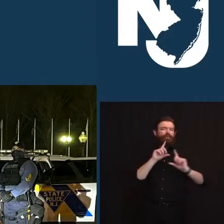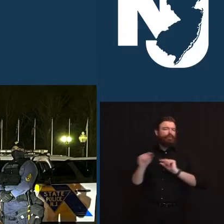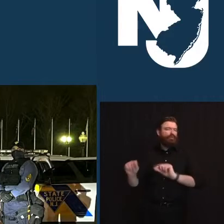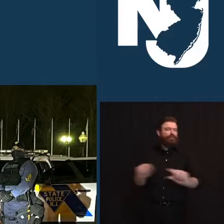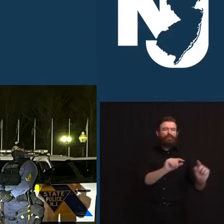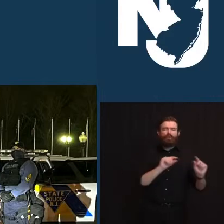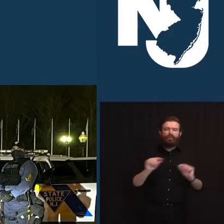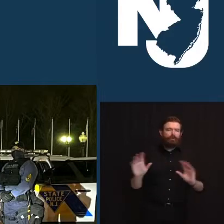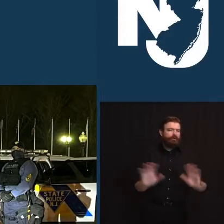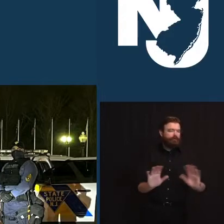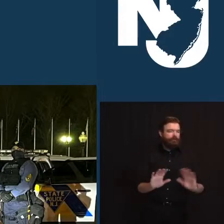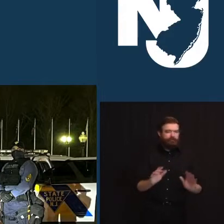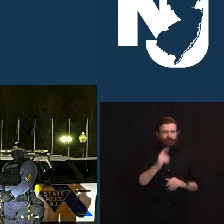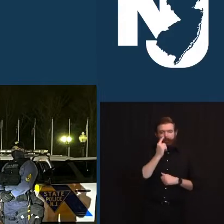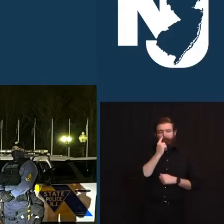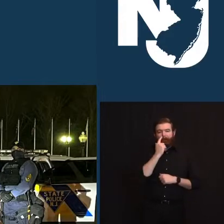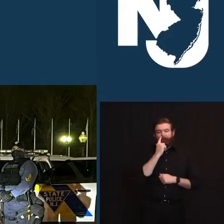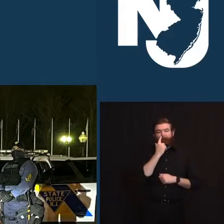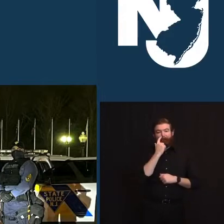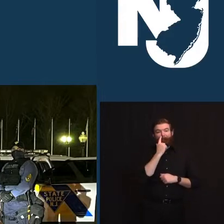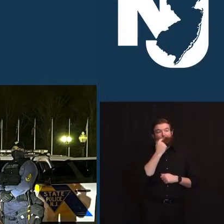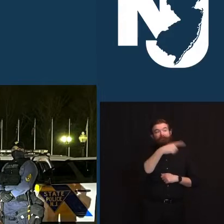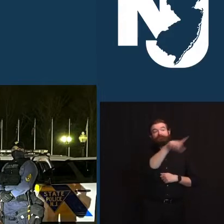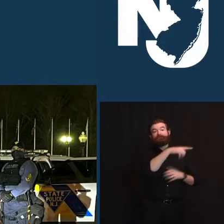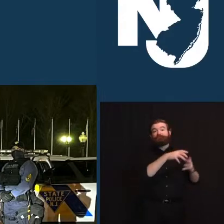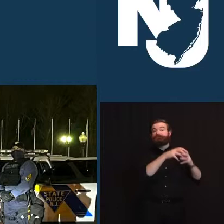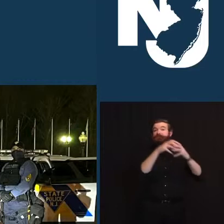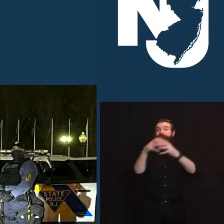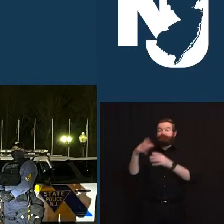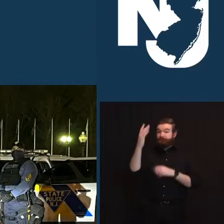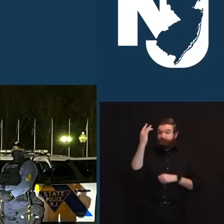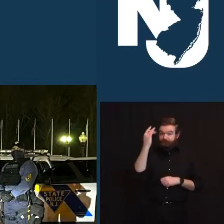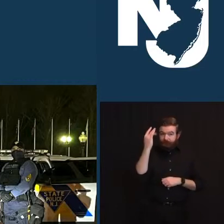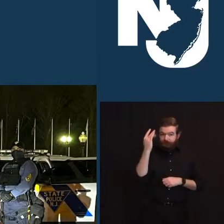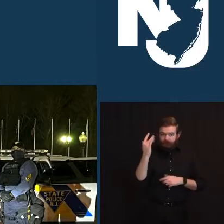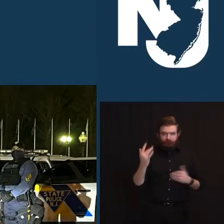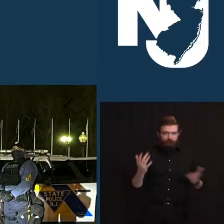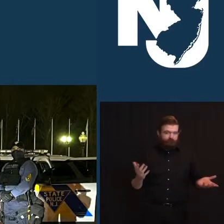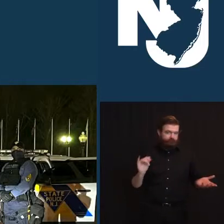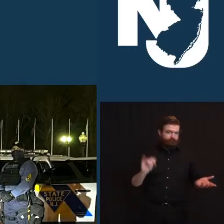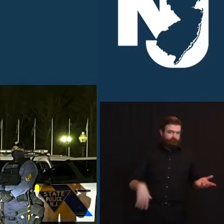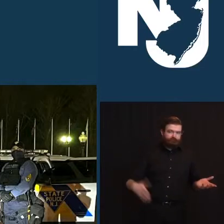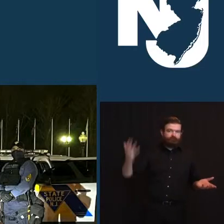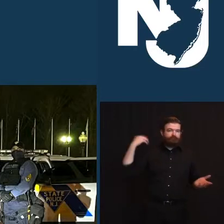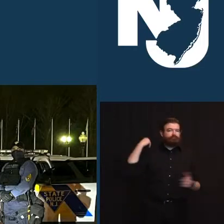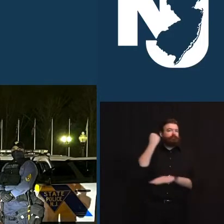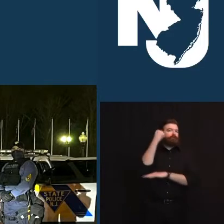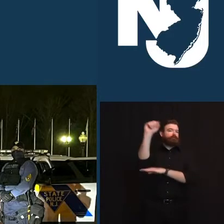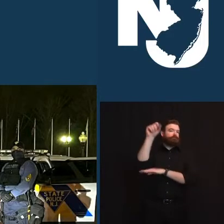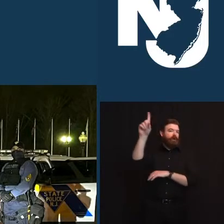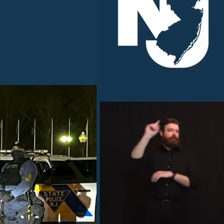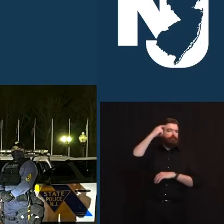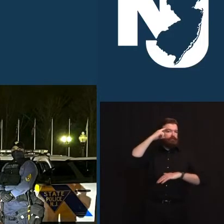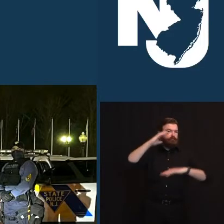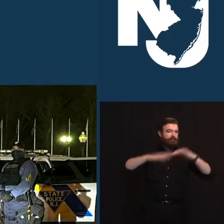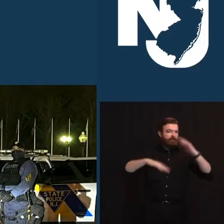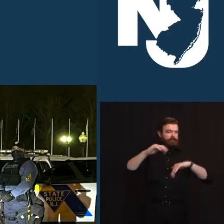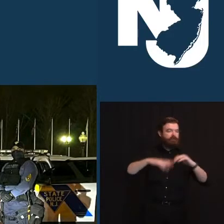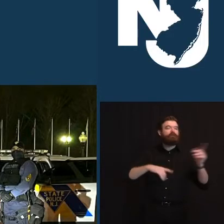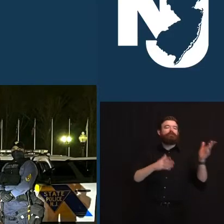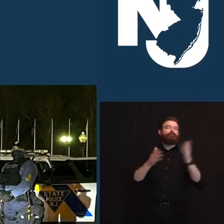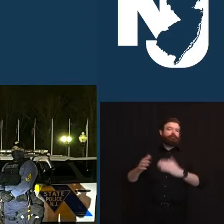first place. They're there because there was an insurrection in our capital, and they need to be there to protect our institutions of democracy